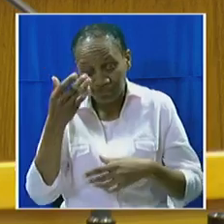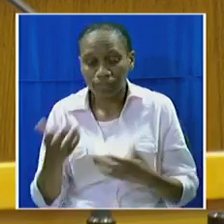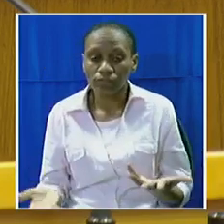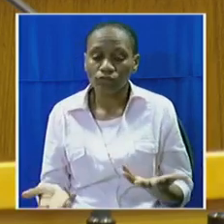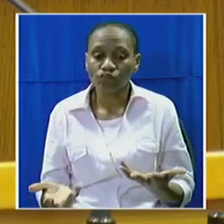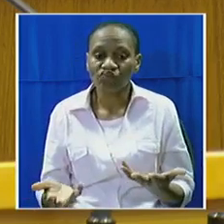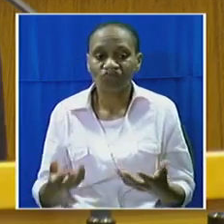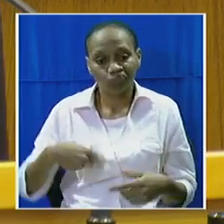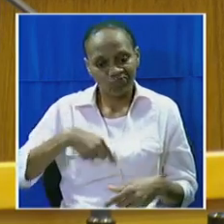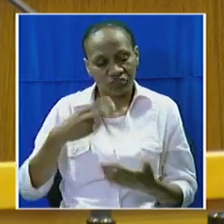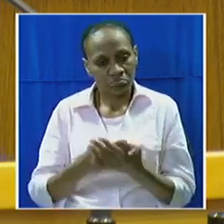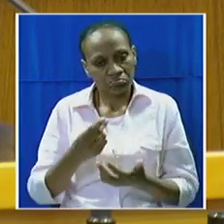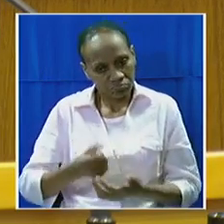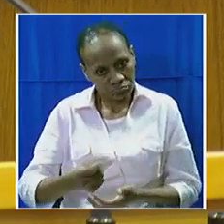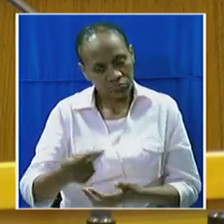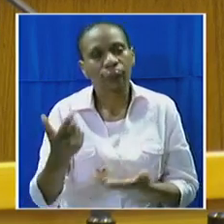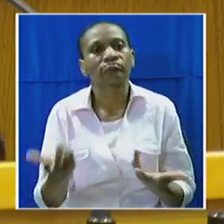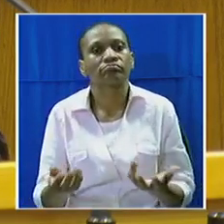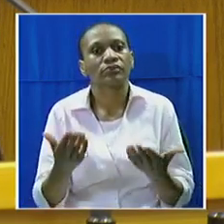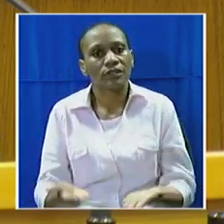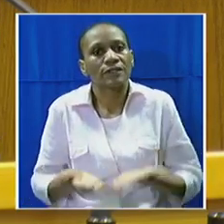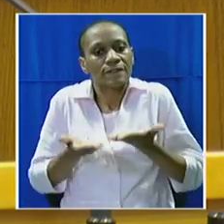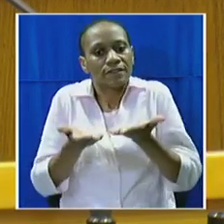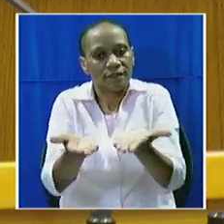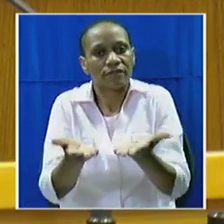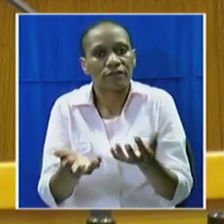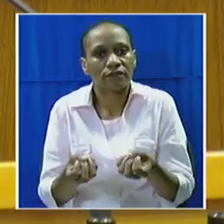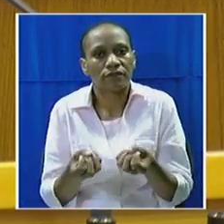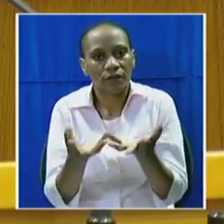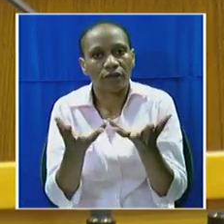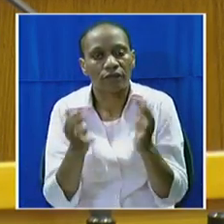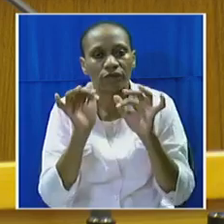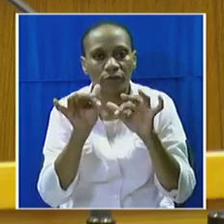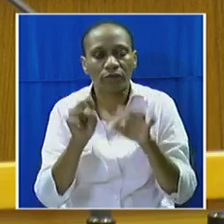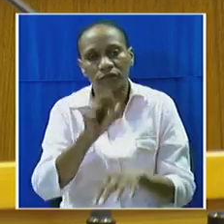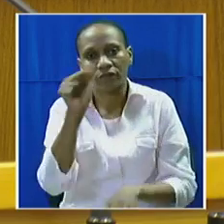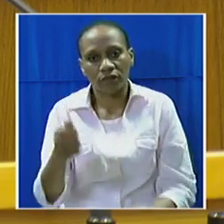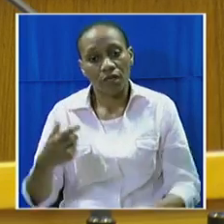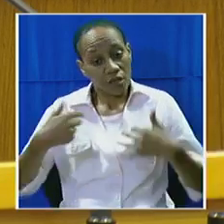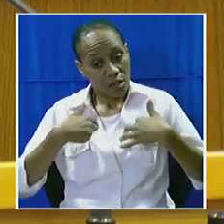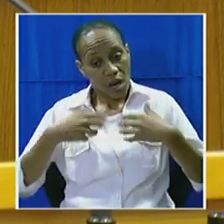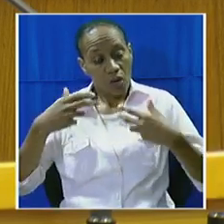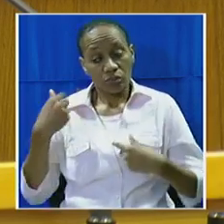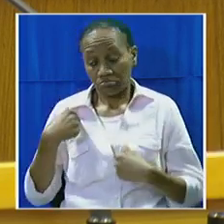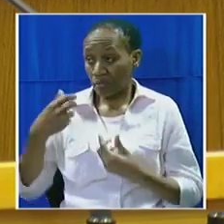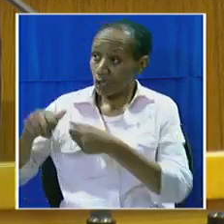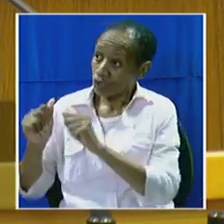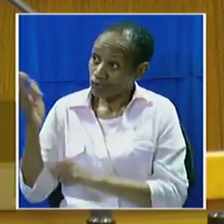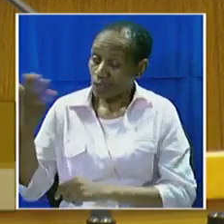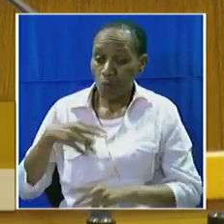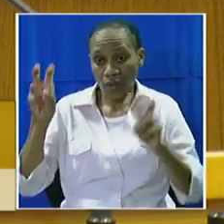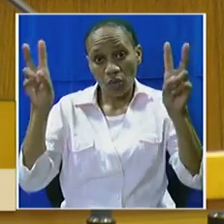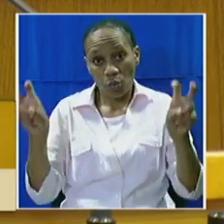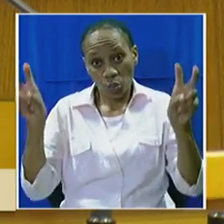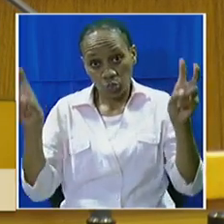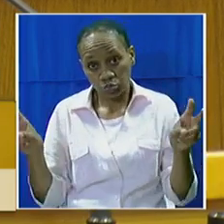inkonzo eluntwini laseMzantsi Afrika. Ndivumeleke sihlalo ndicaphule